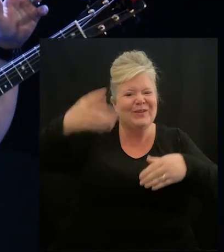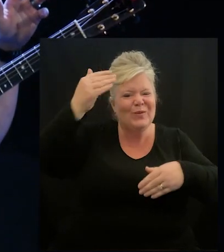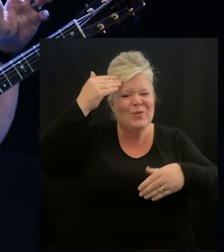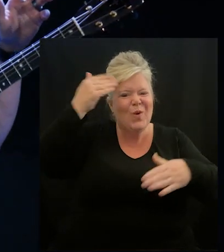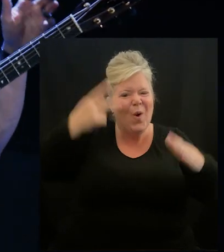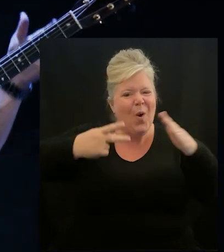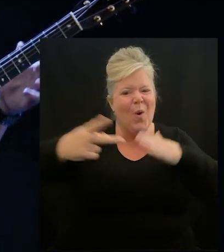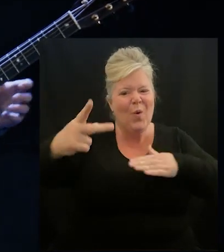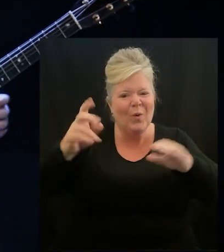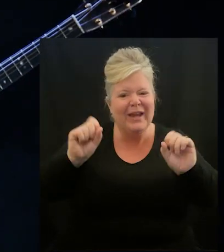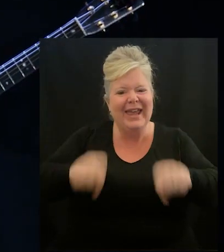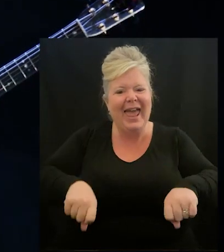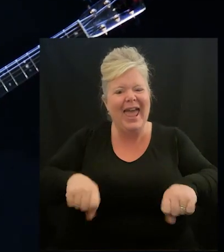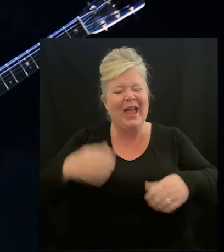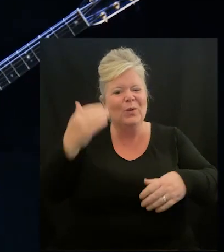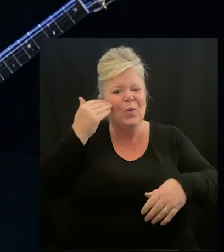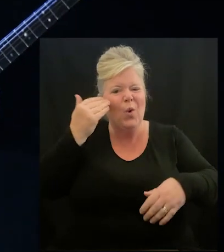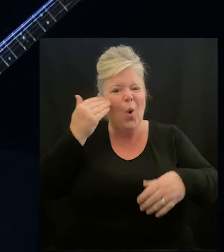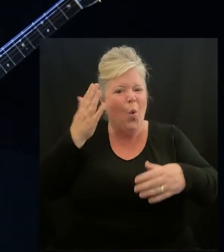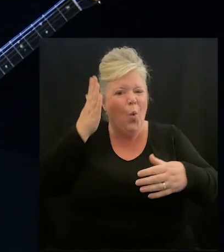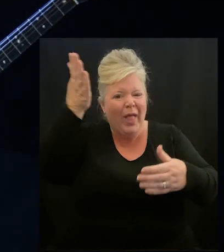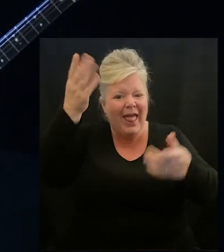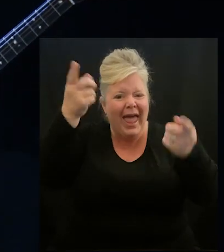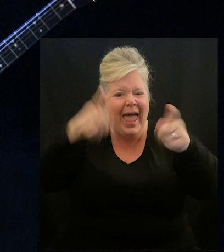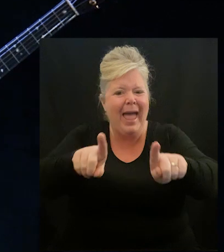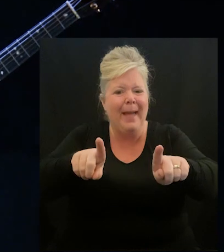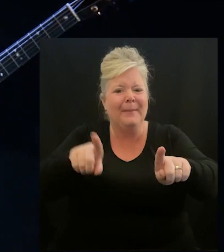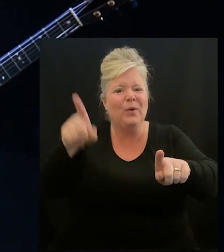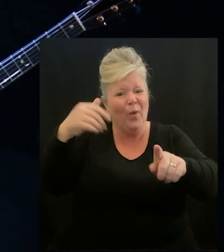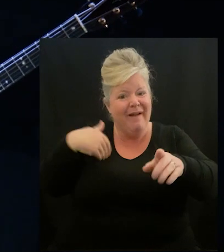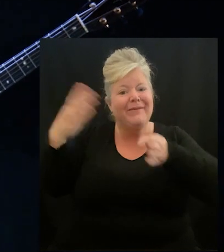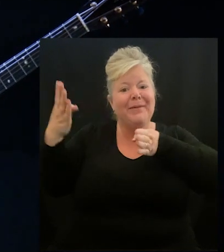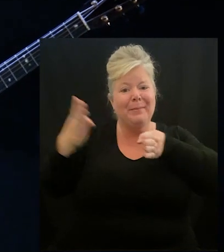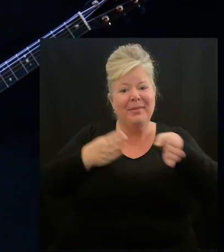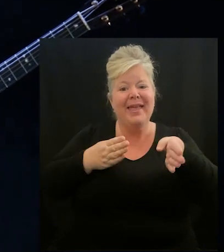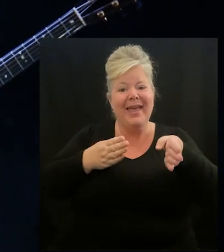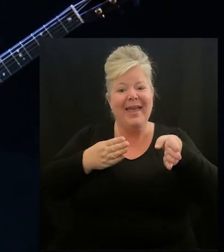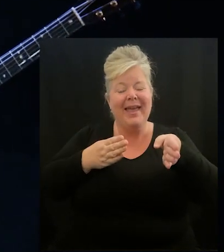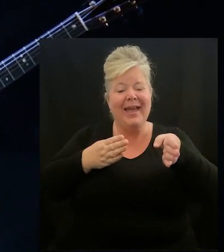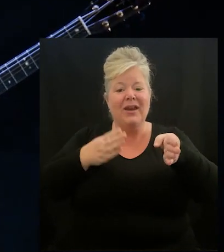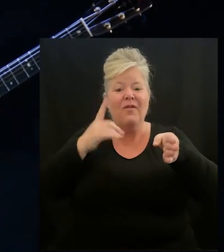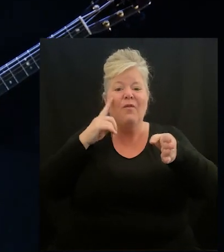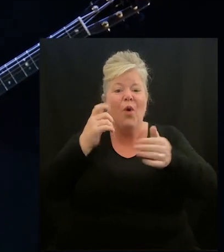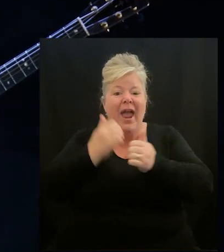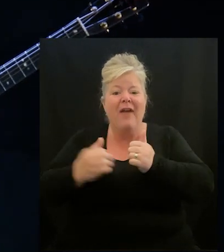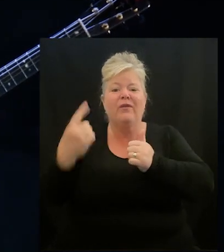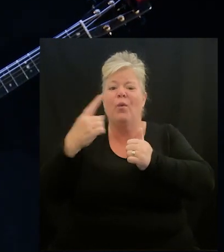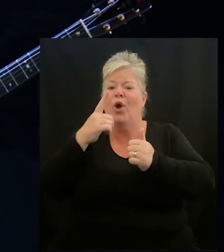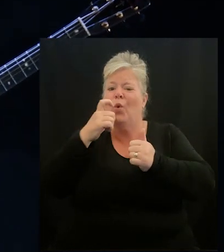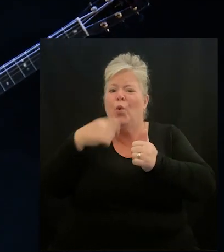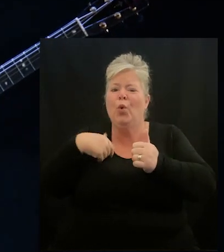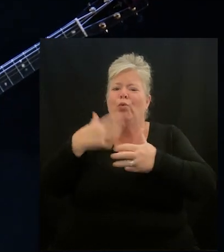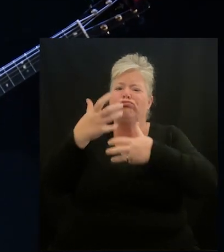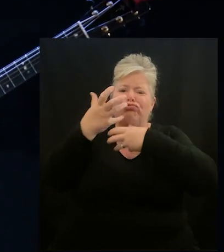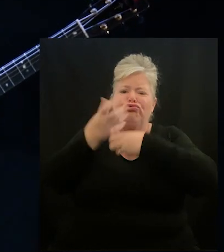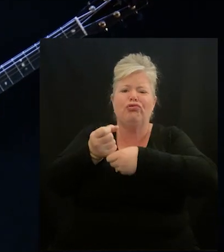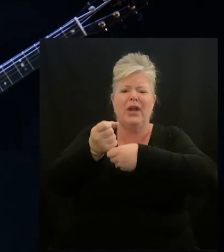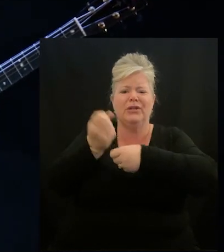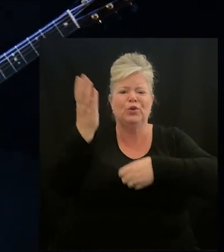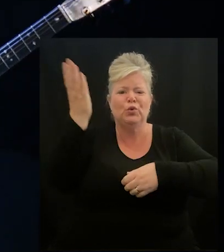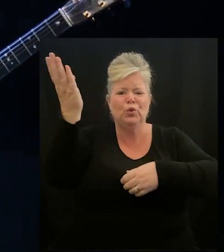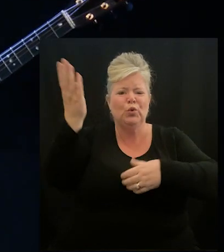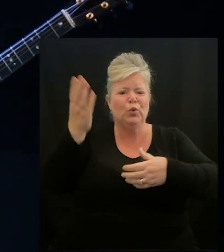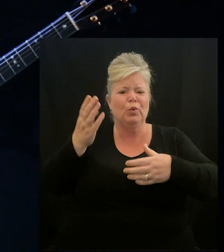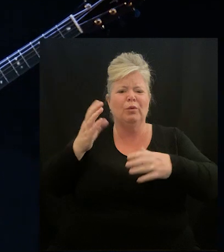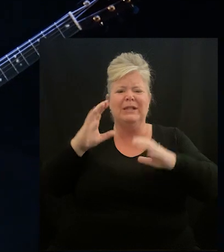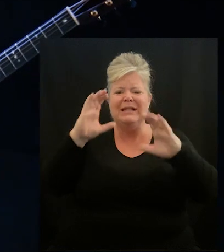beginning. You know what's coming. You have a plan. God, for all those that would believe in you, that would trust you, that